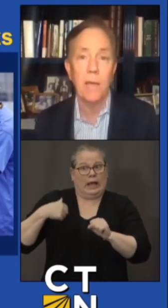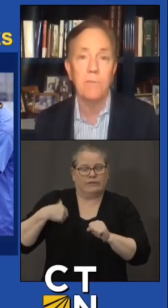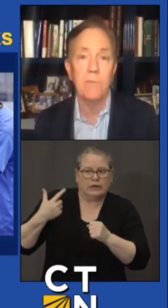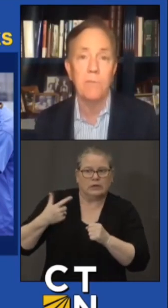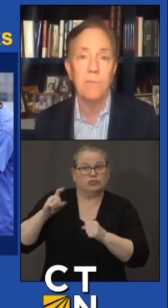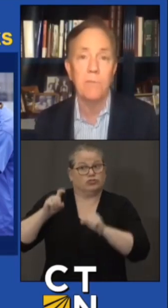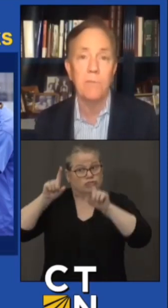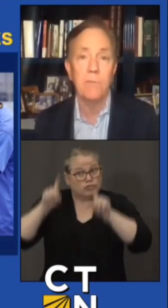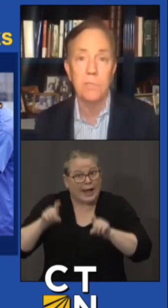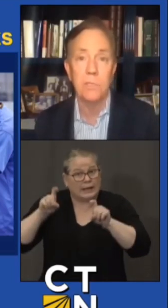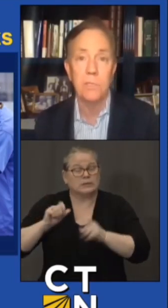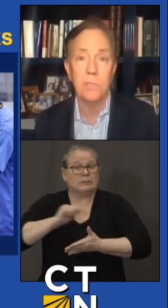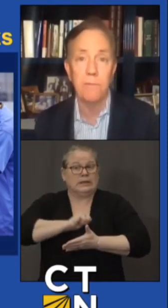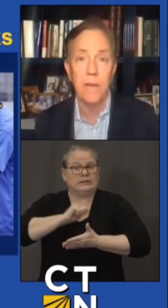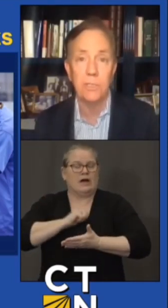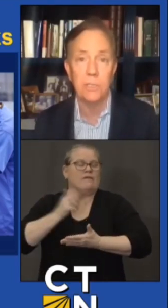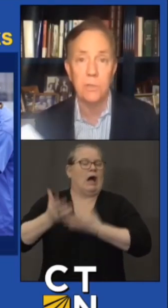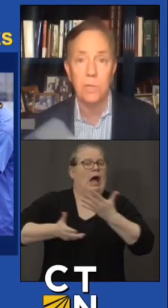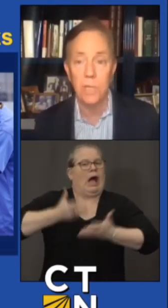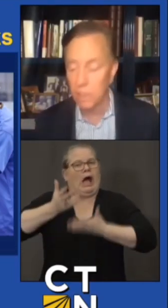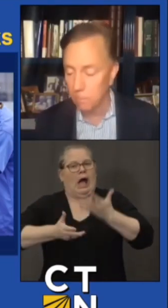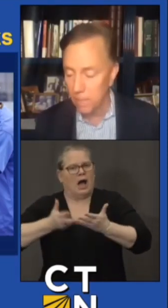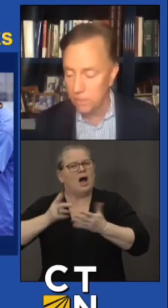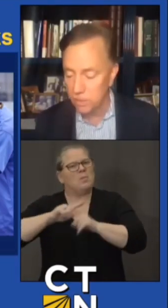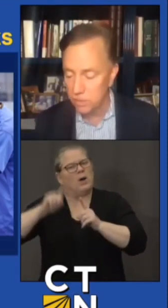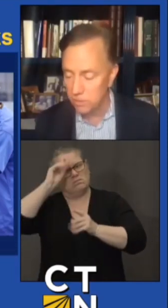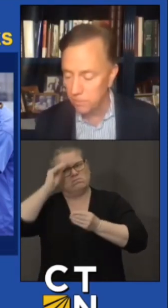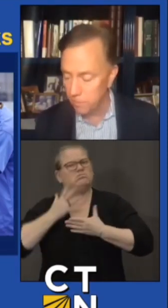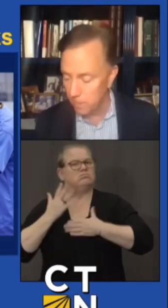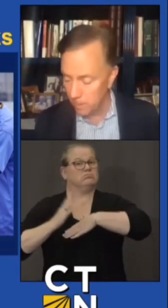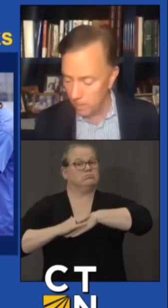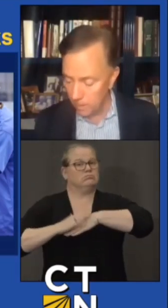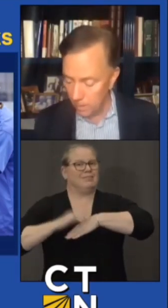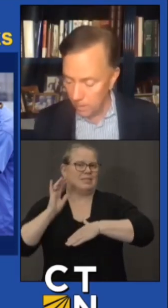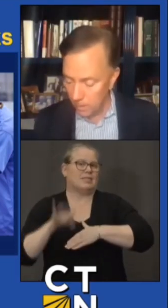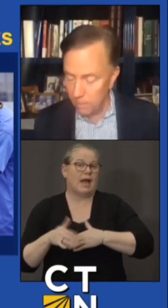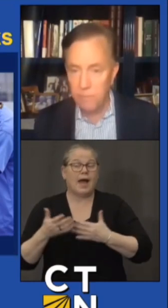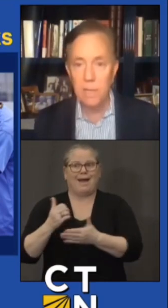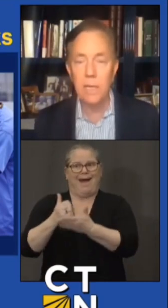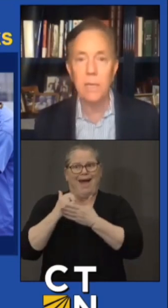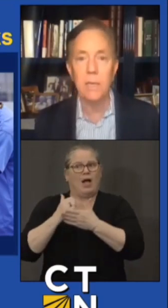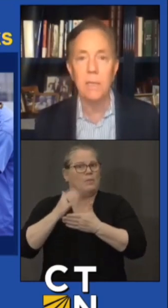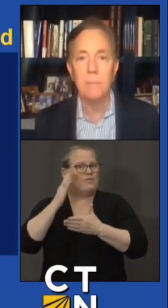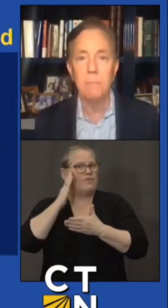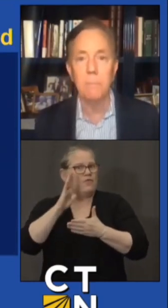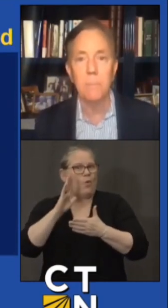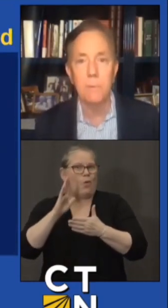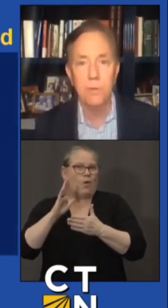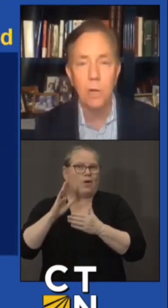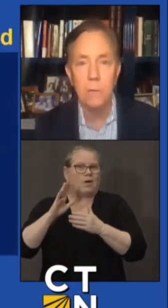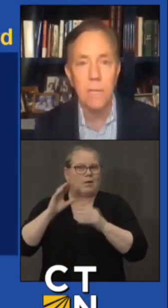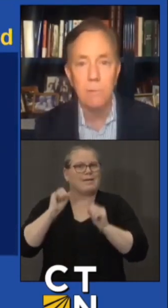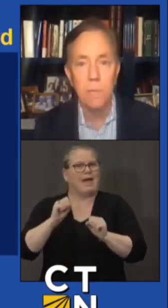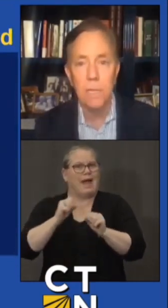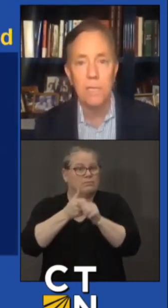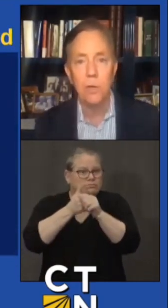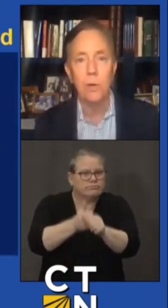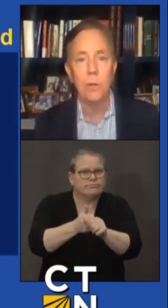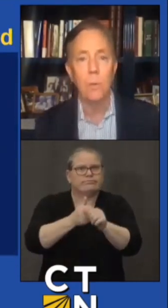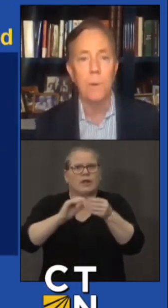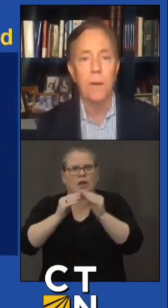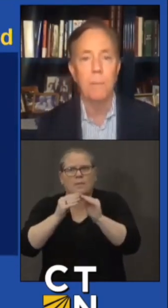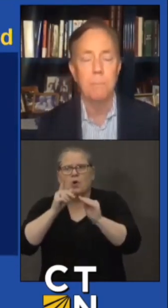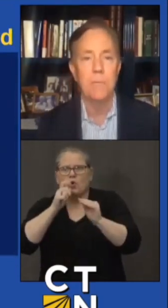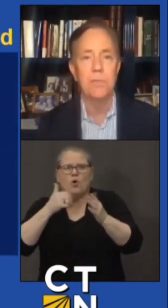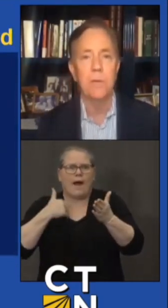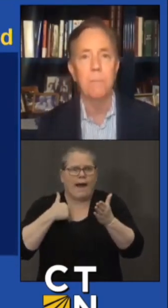where we have now thousands of infections on a daily basis. And finally, in the chart, and then I'd really like to